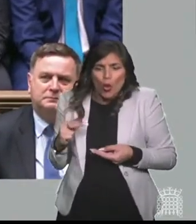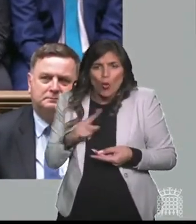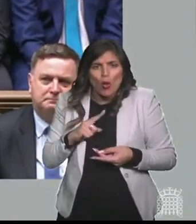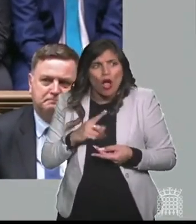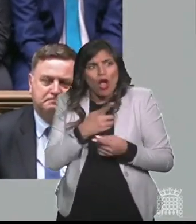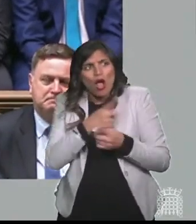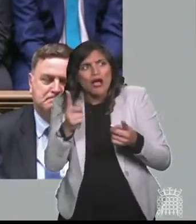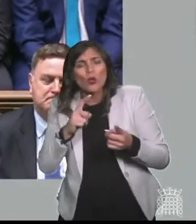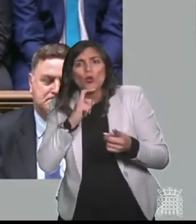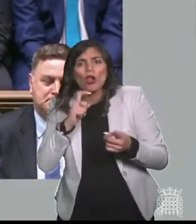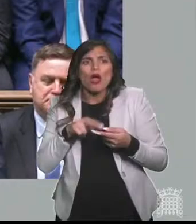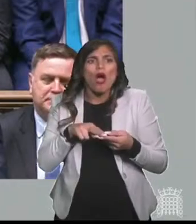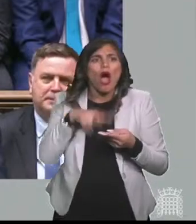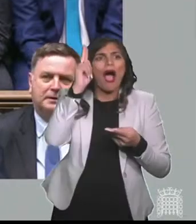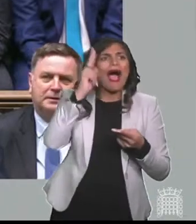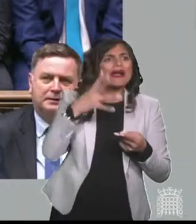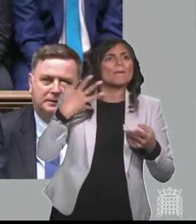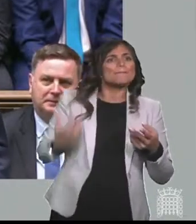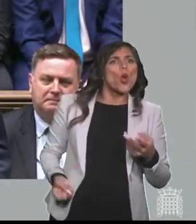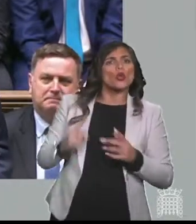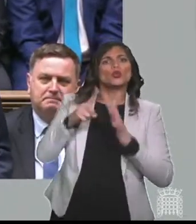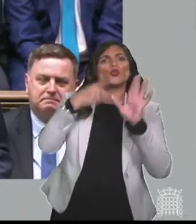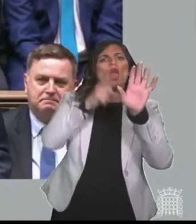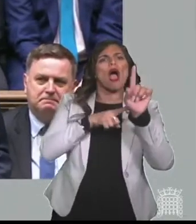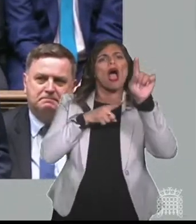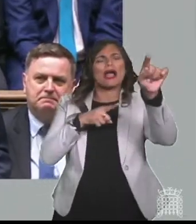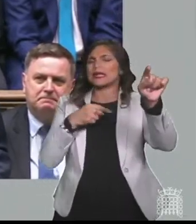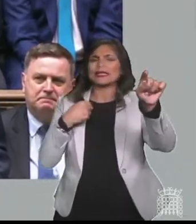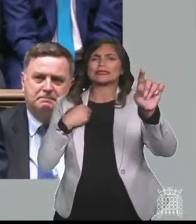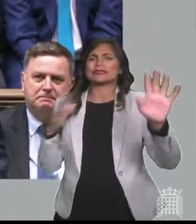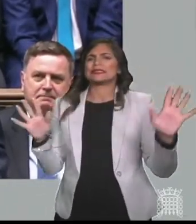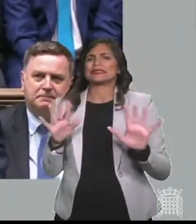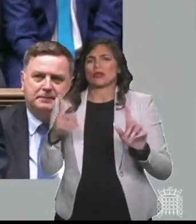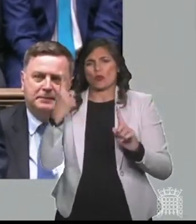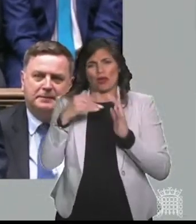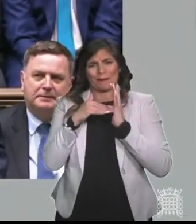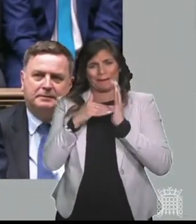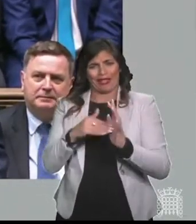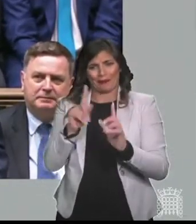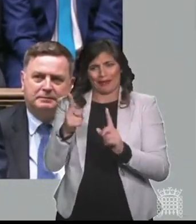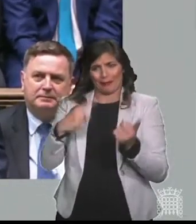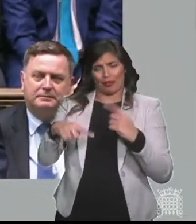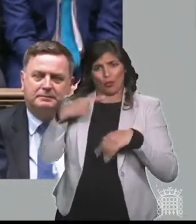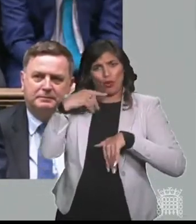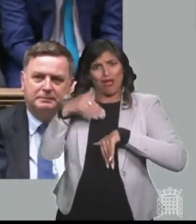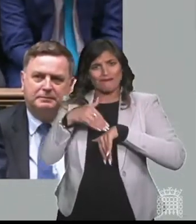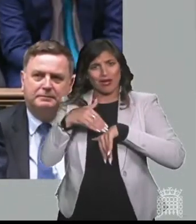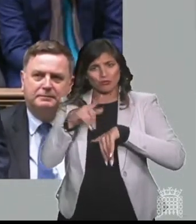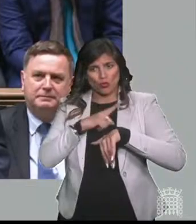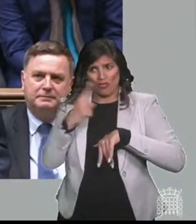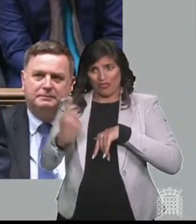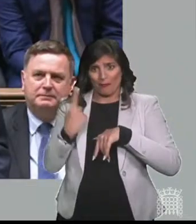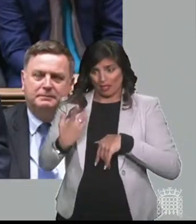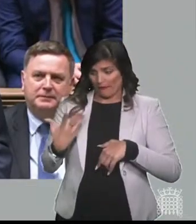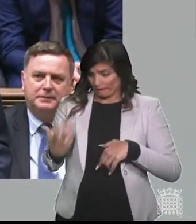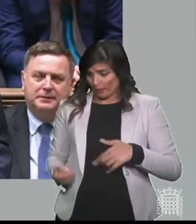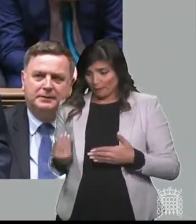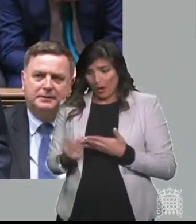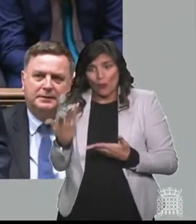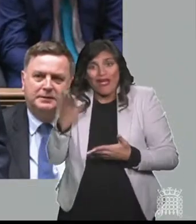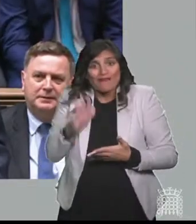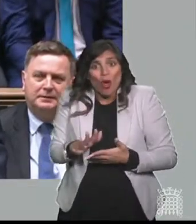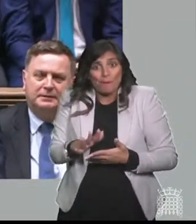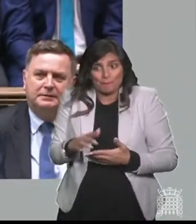in July, but that would have been particularly difficult for 1 million pensioners whose only income is from the state.